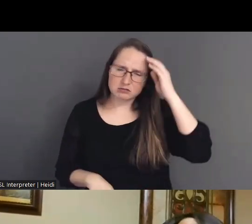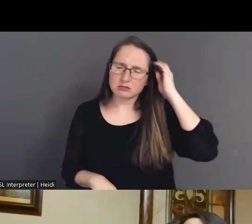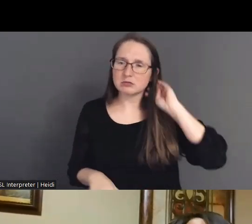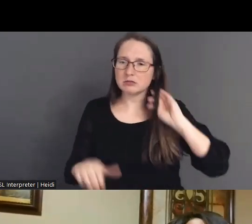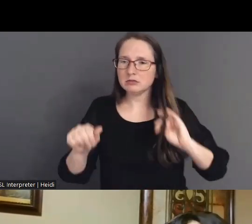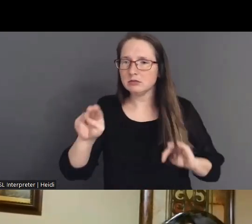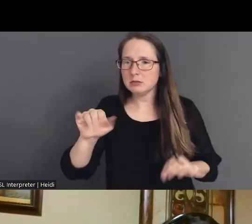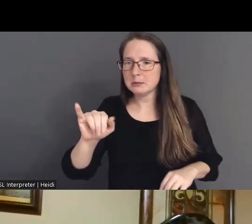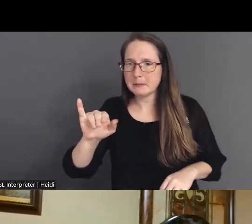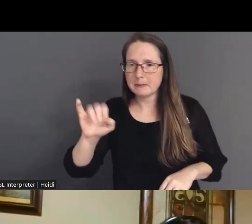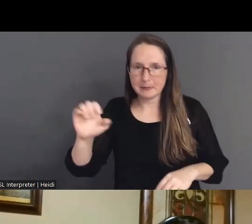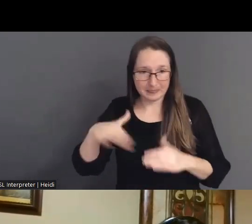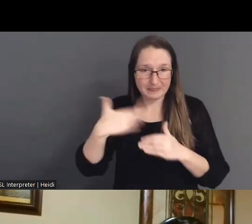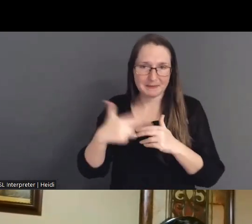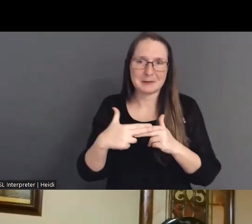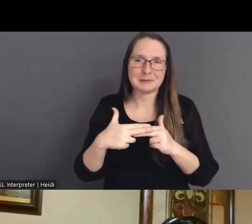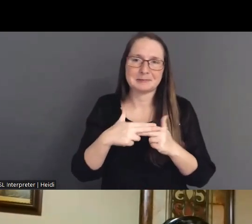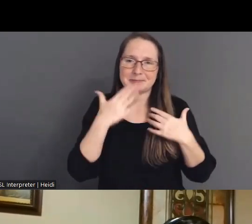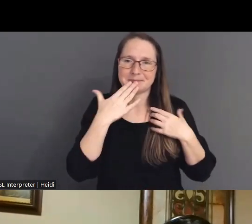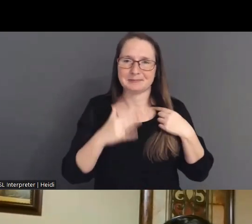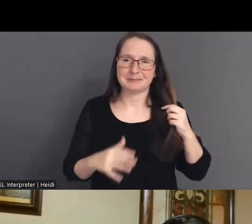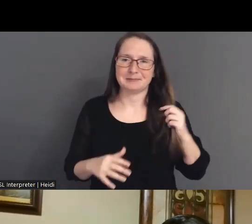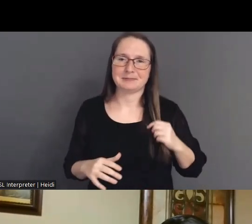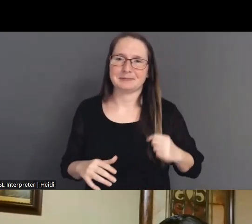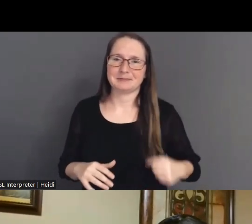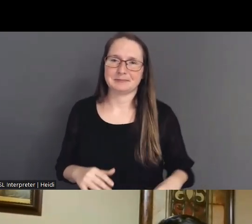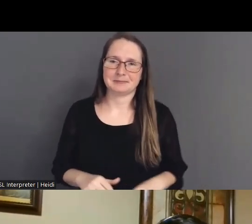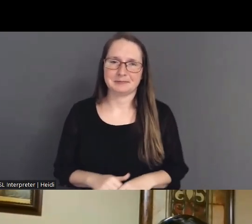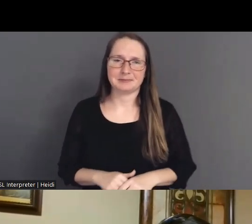Amy, you can move to the next slide. Thank you.